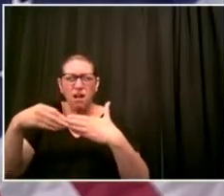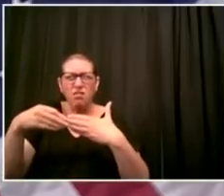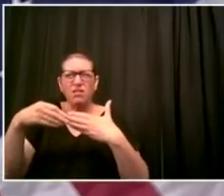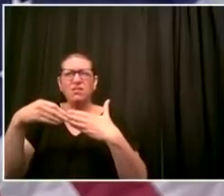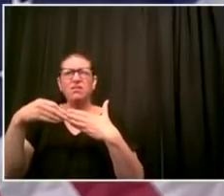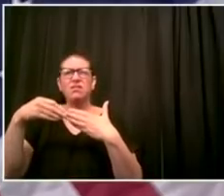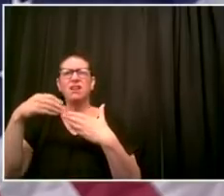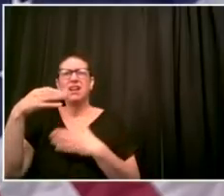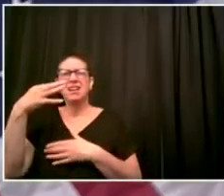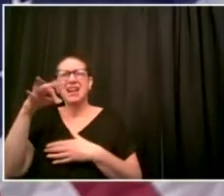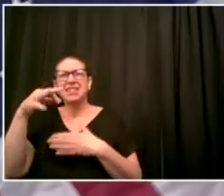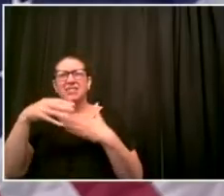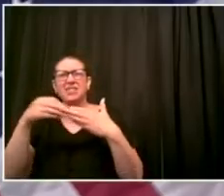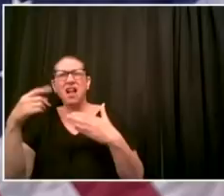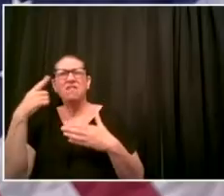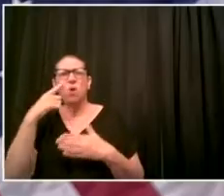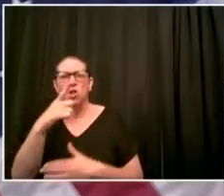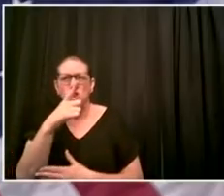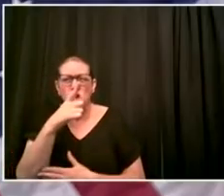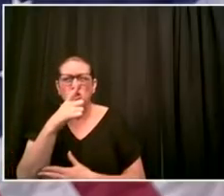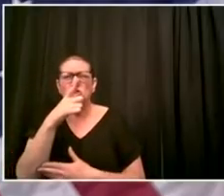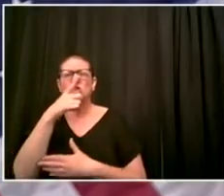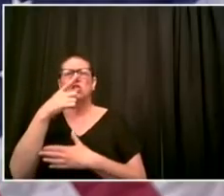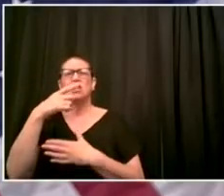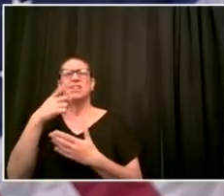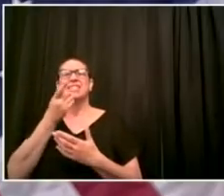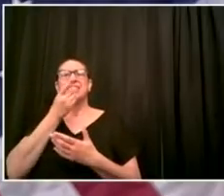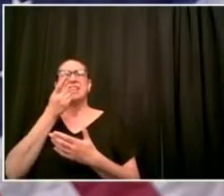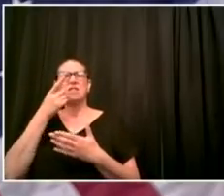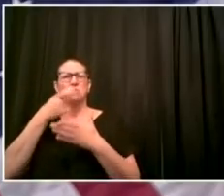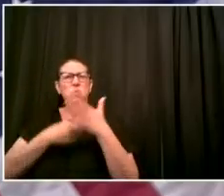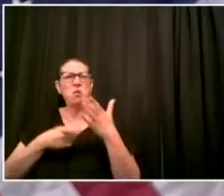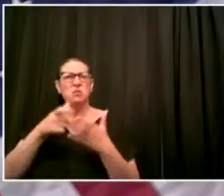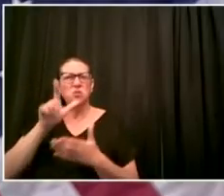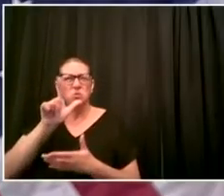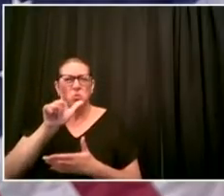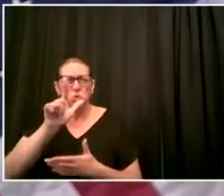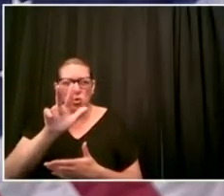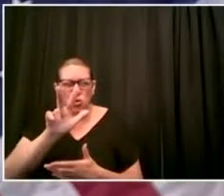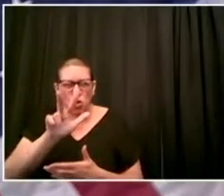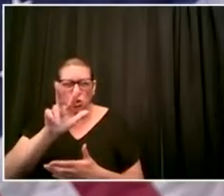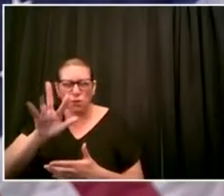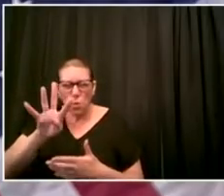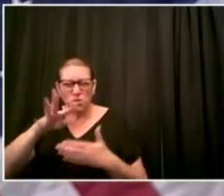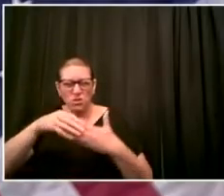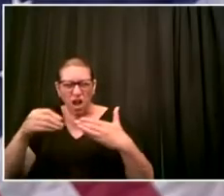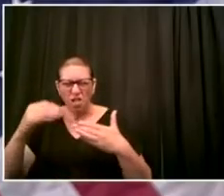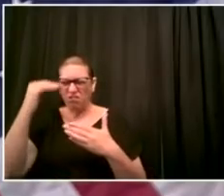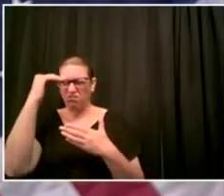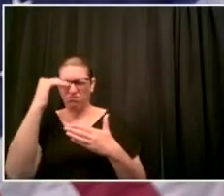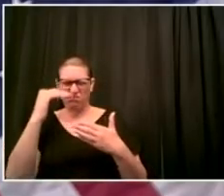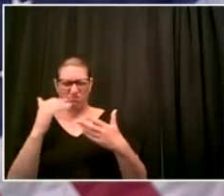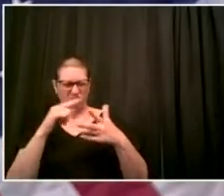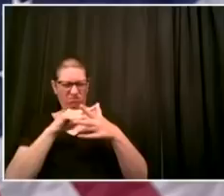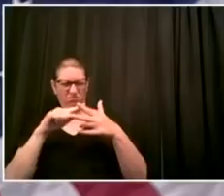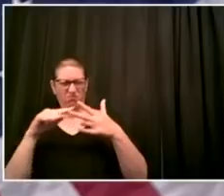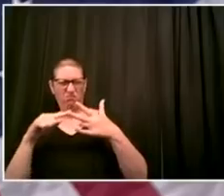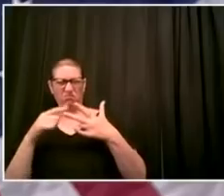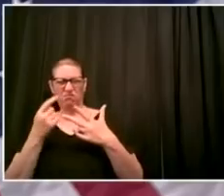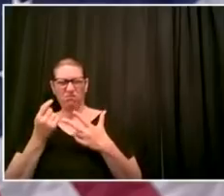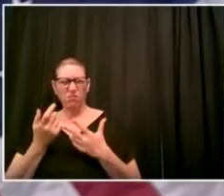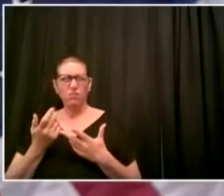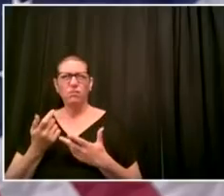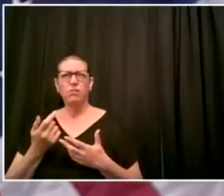want to ask you, I know the contract was negotiated in a real